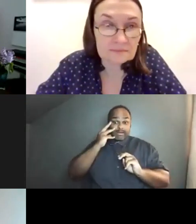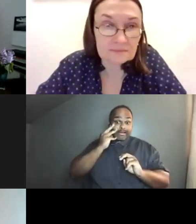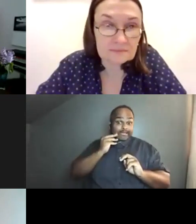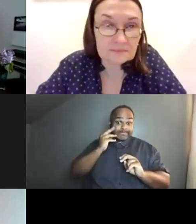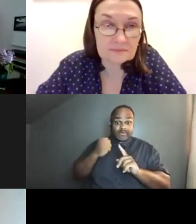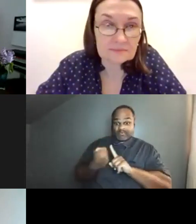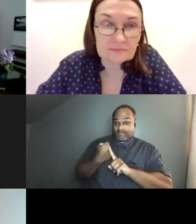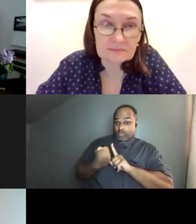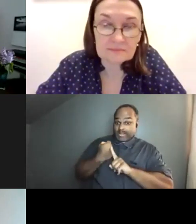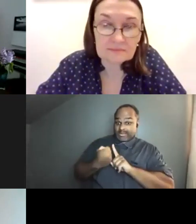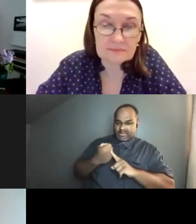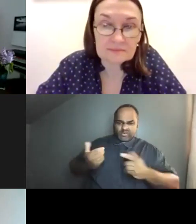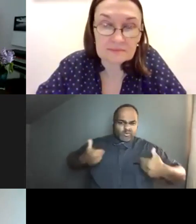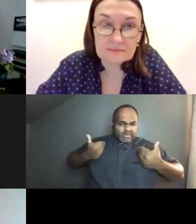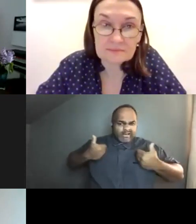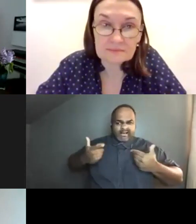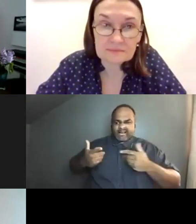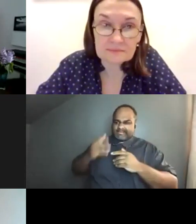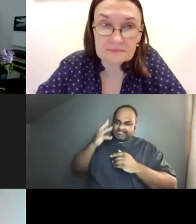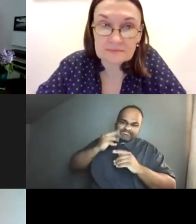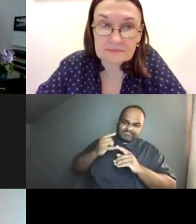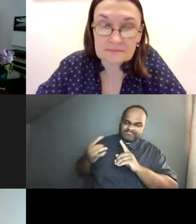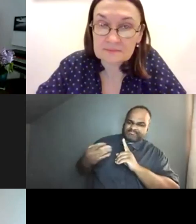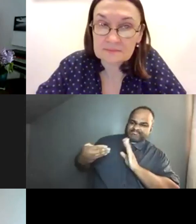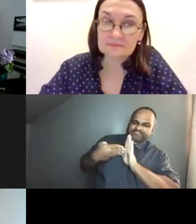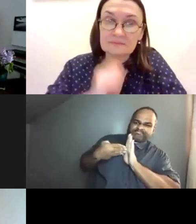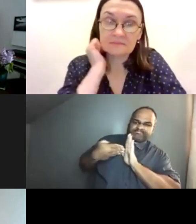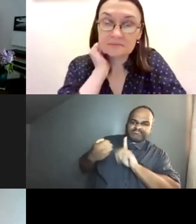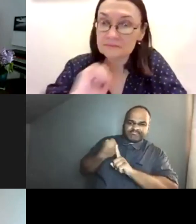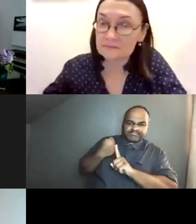from her childhood, with this experience